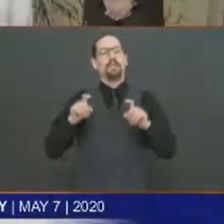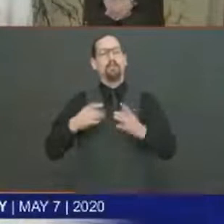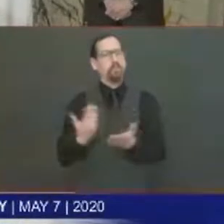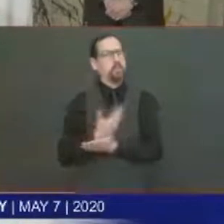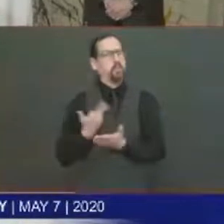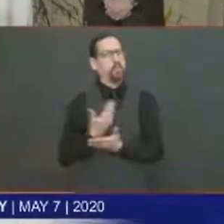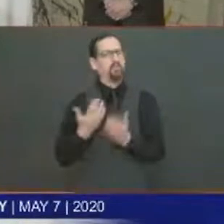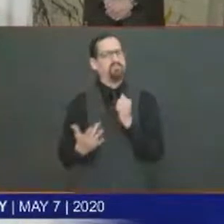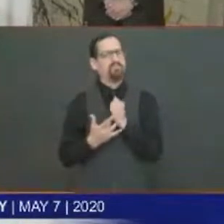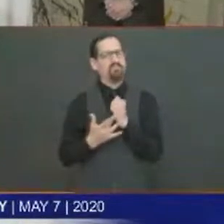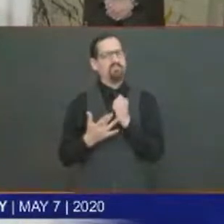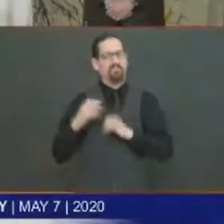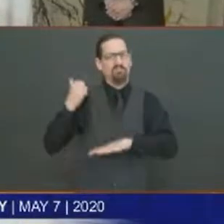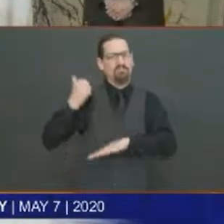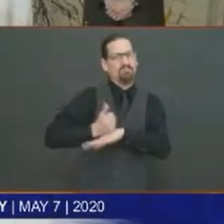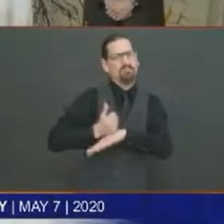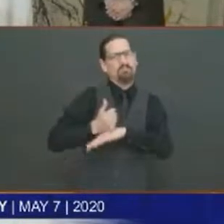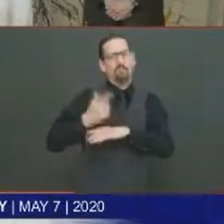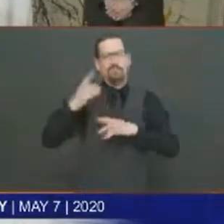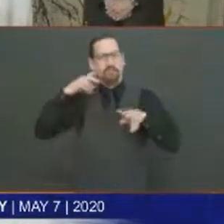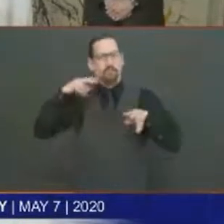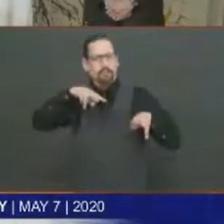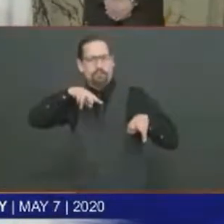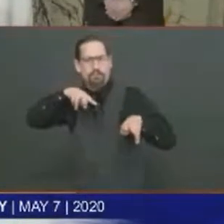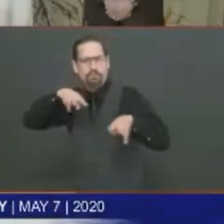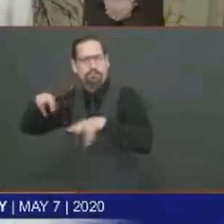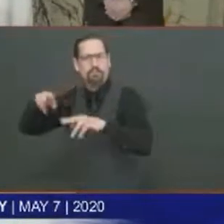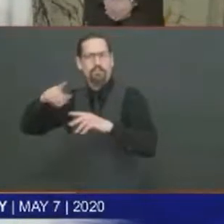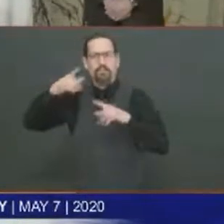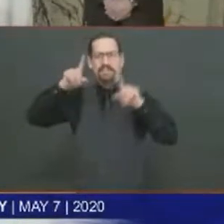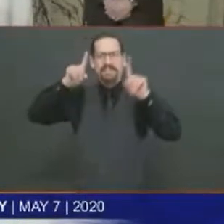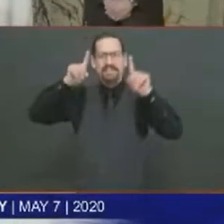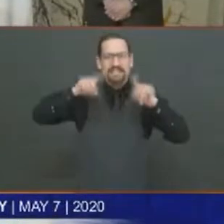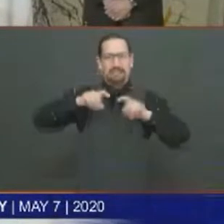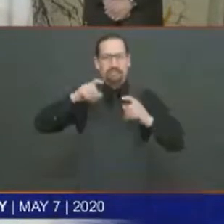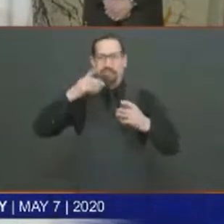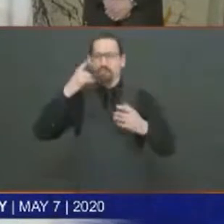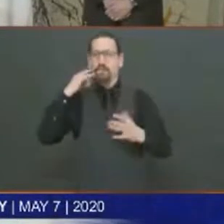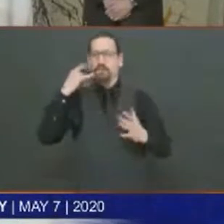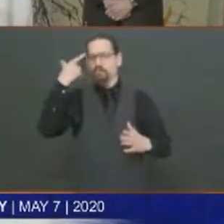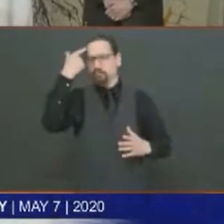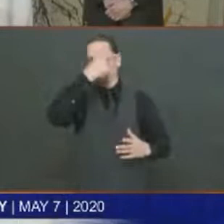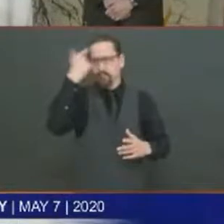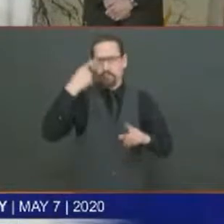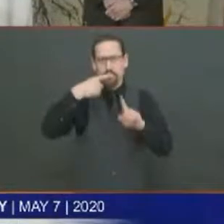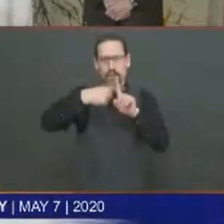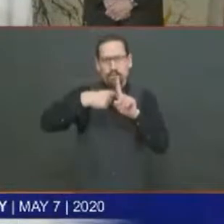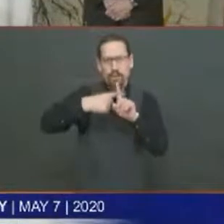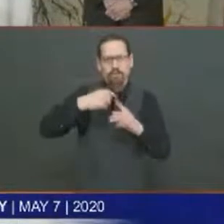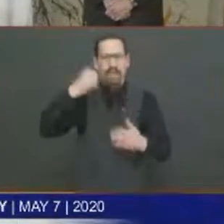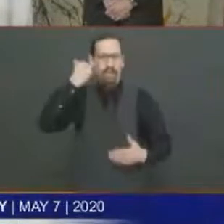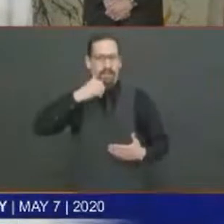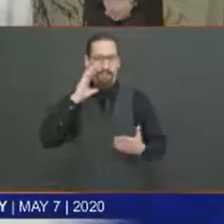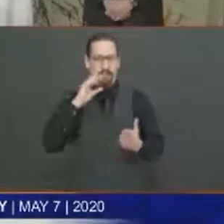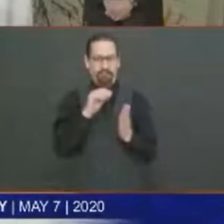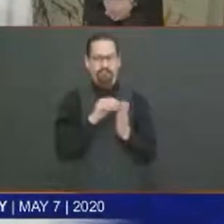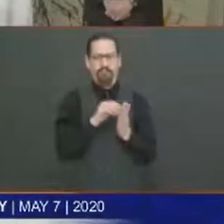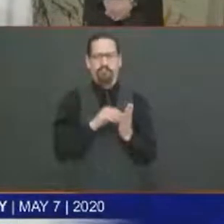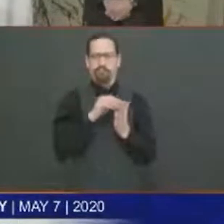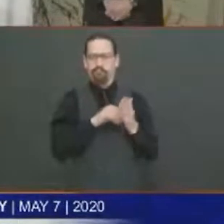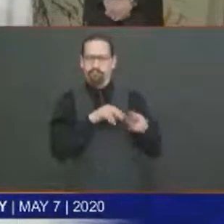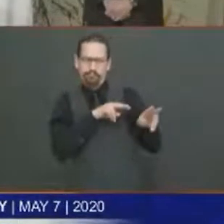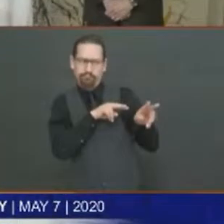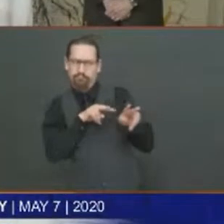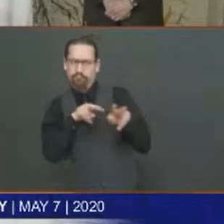symptom monitoring. And so we are, very definitely, and we check the data every day. We have robust data gathering from